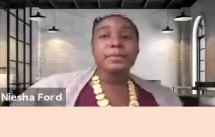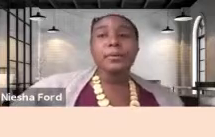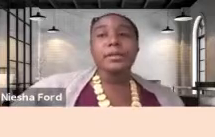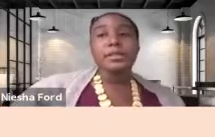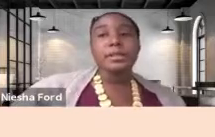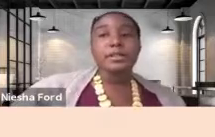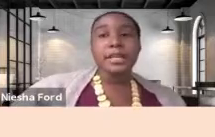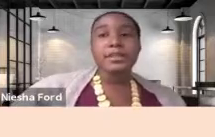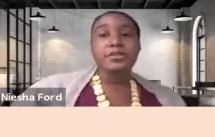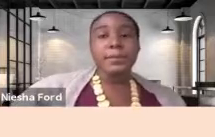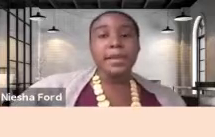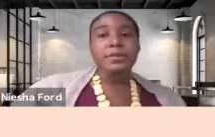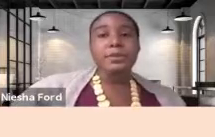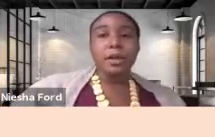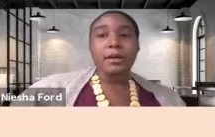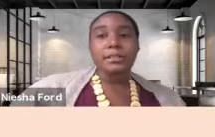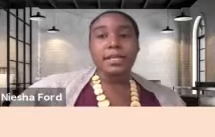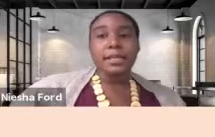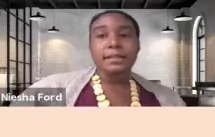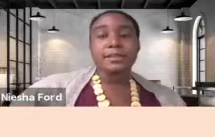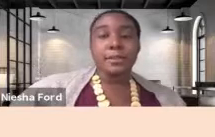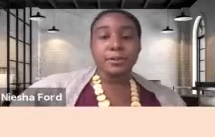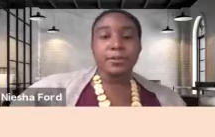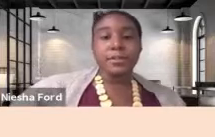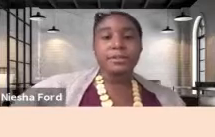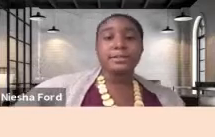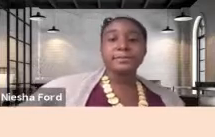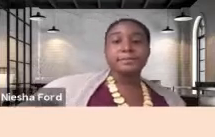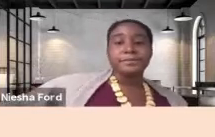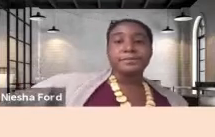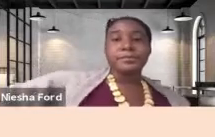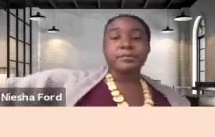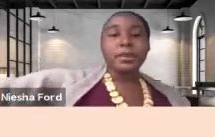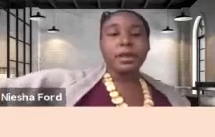it is important to understand these drawbacks when we are designing personas.